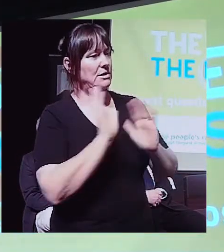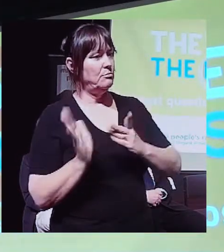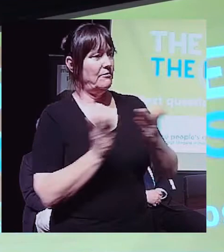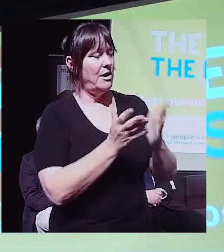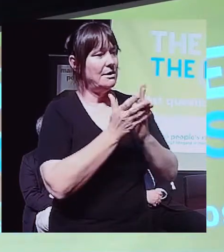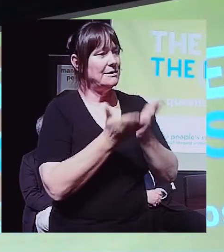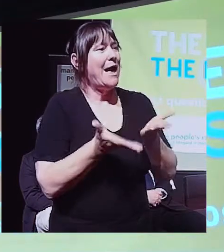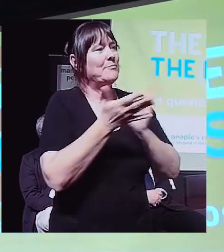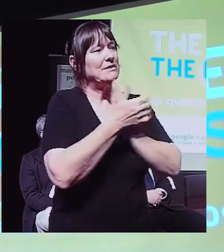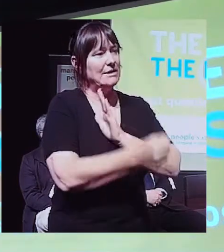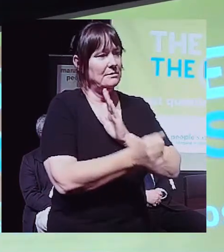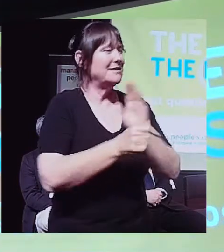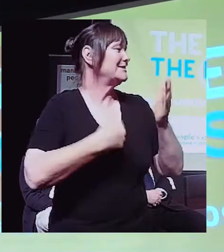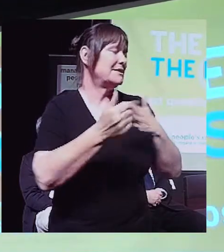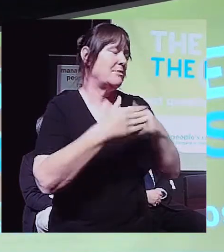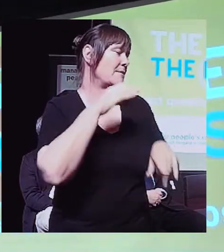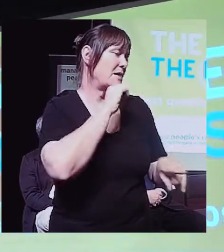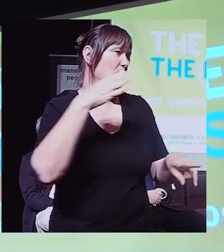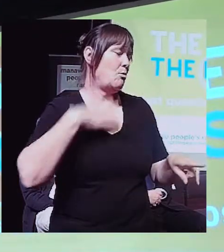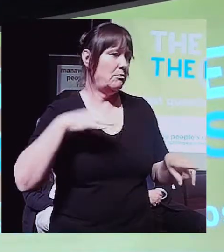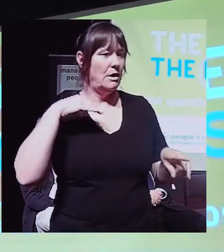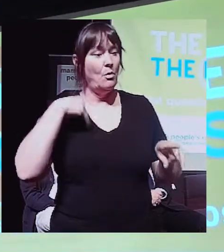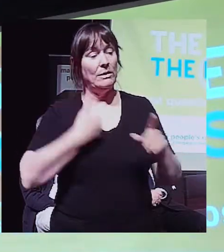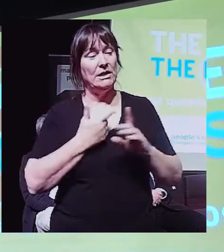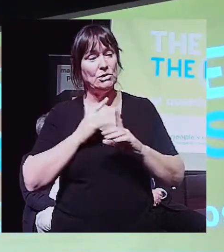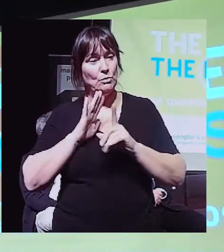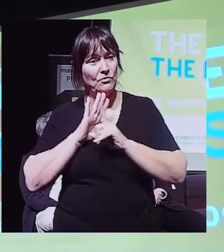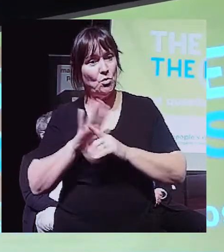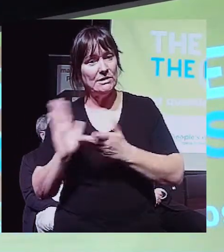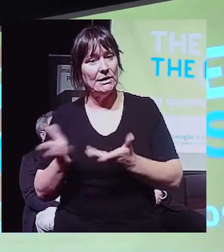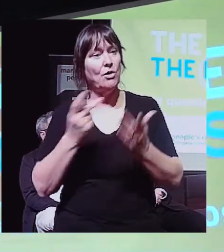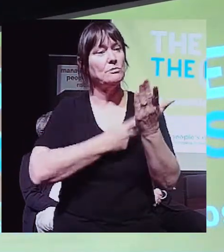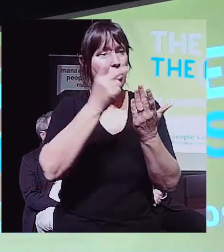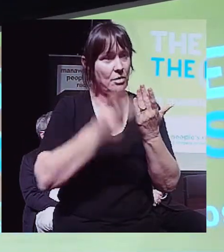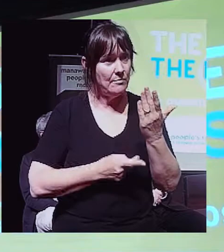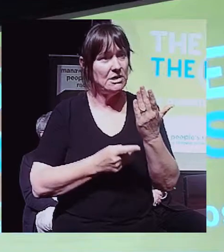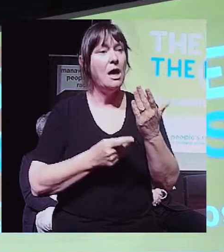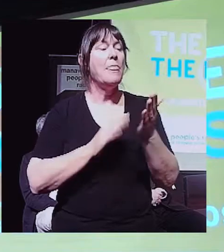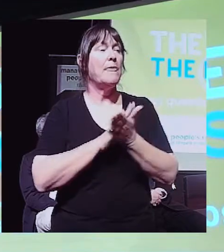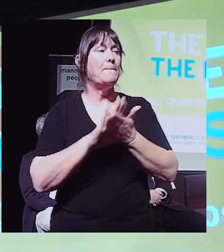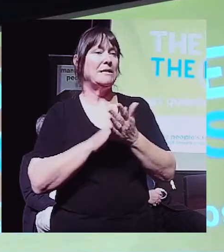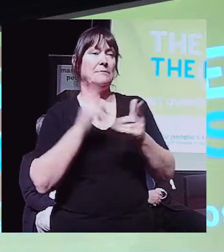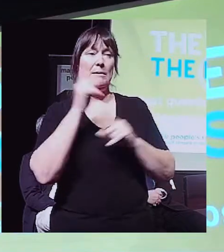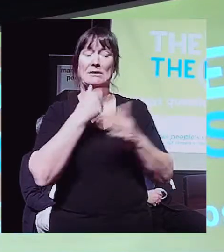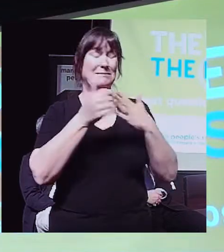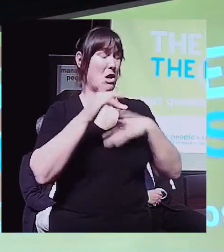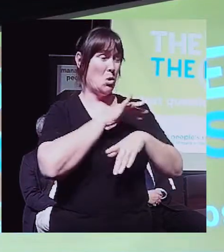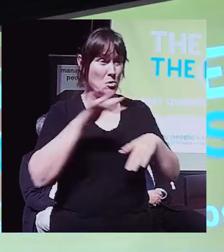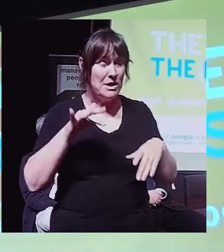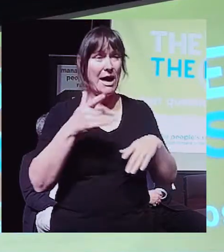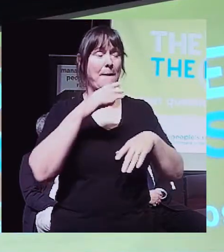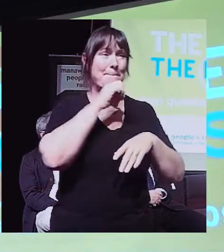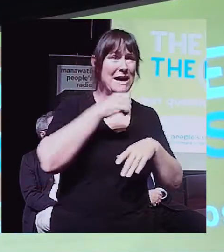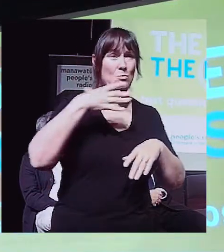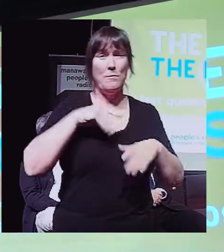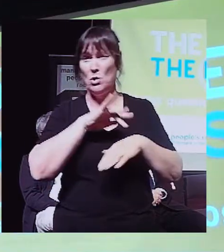bias towards gender. We need to force and encourage programs which make sure that people, regardless of their abilities, regardless of who they are, regardless of their gender, are